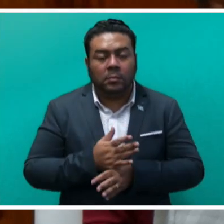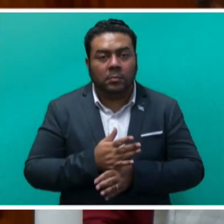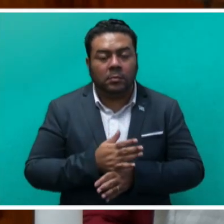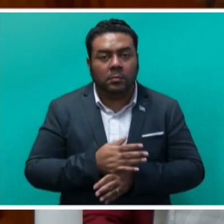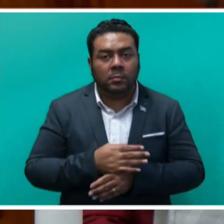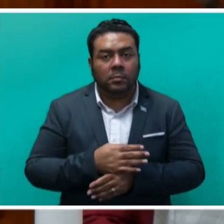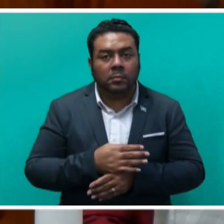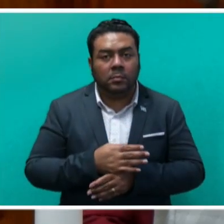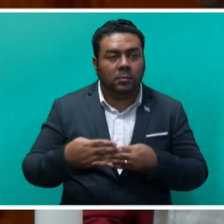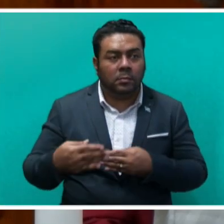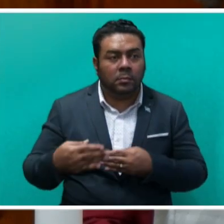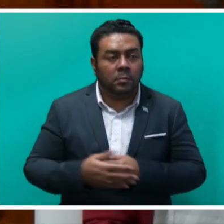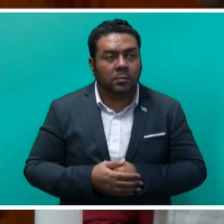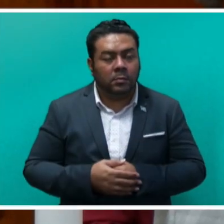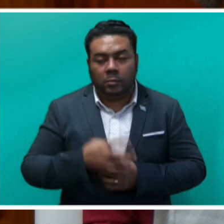So in terms of,